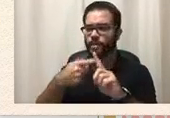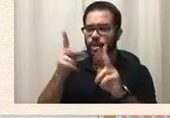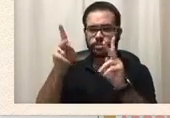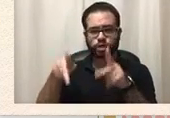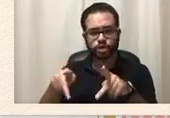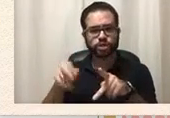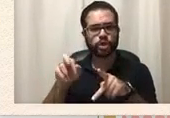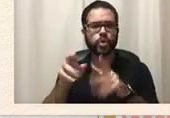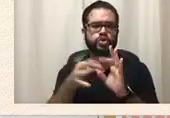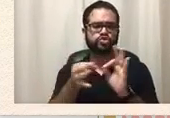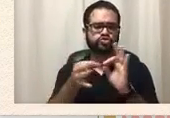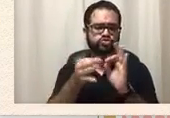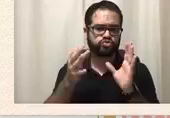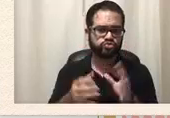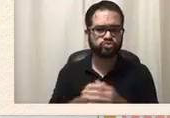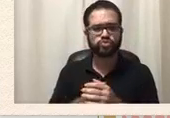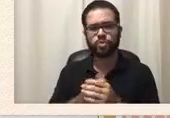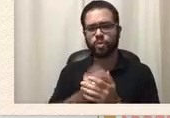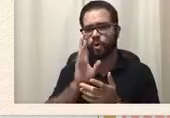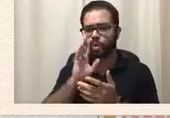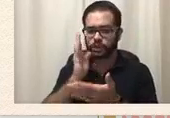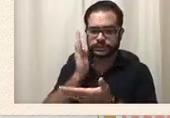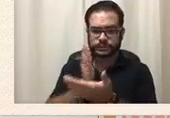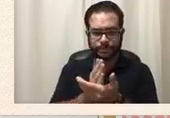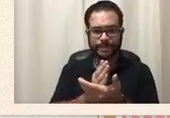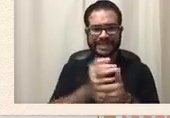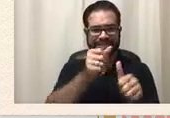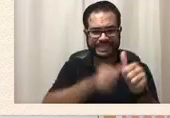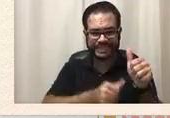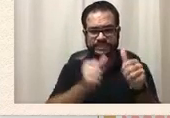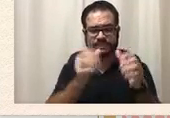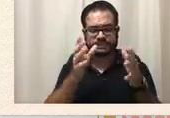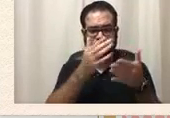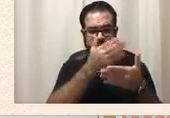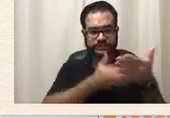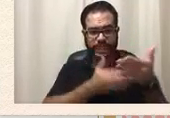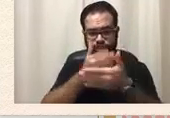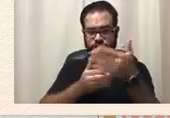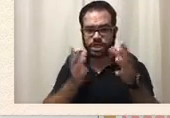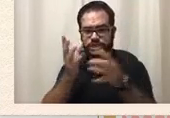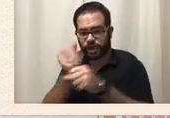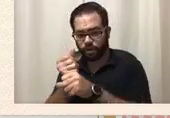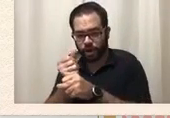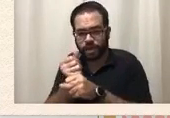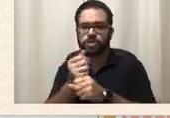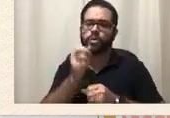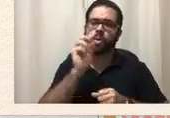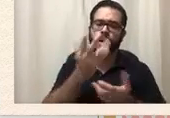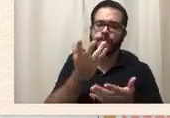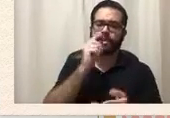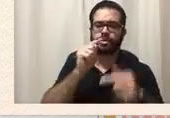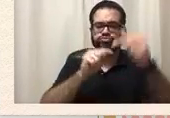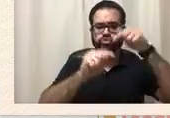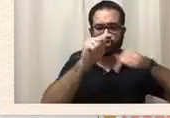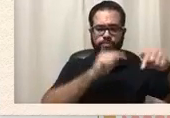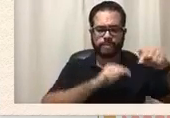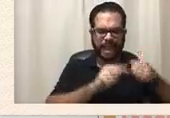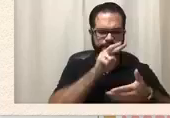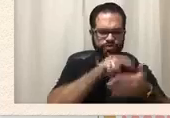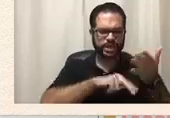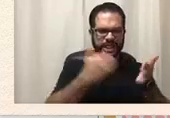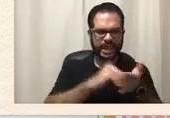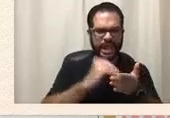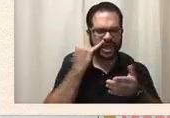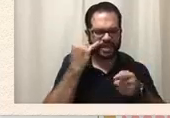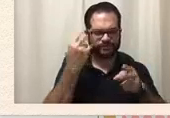at the end of each section and summarize? Or are you going to go back and reread any hard parts that were difficult for you to